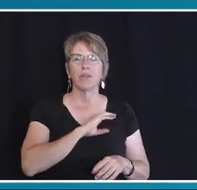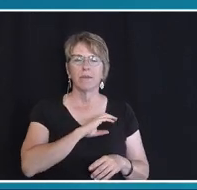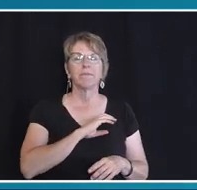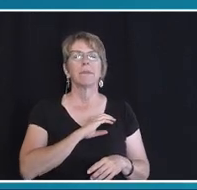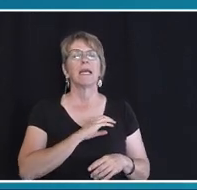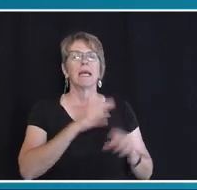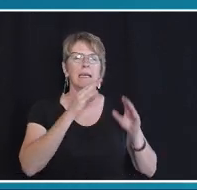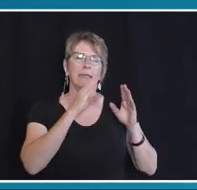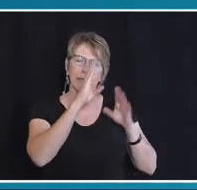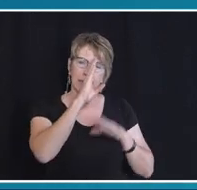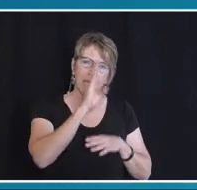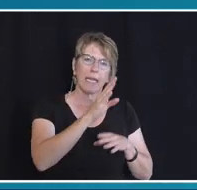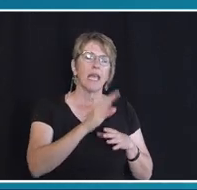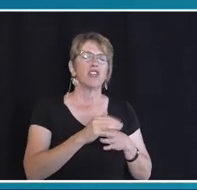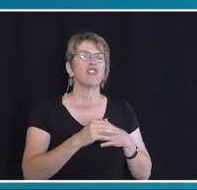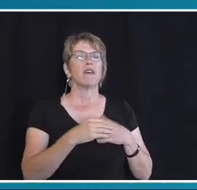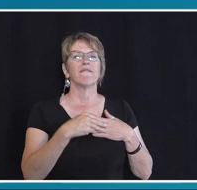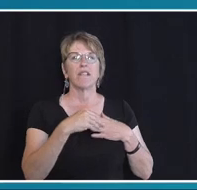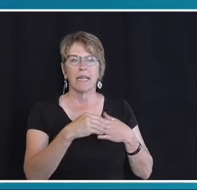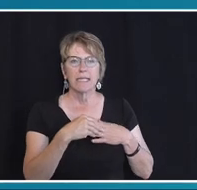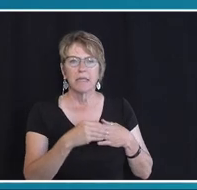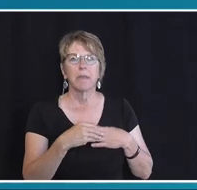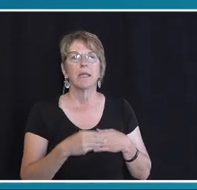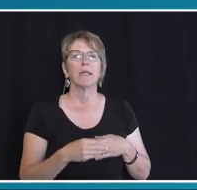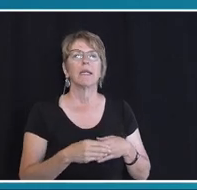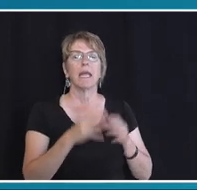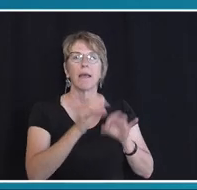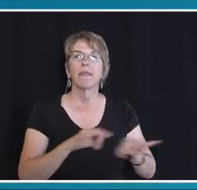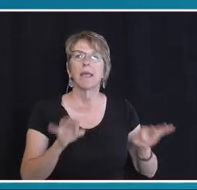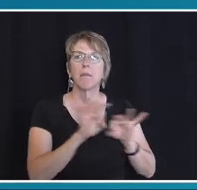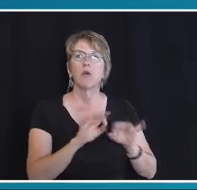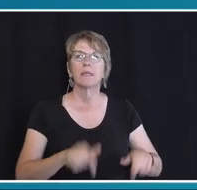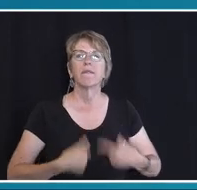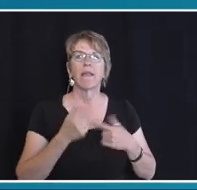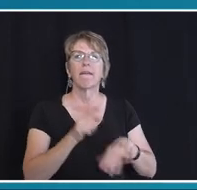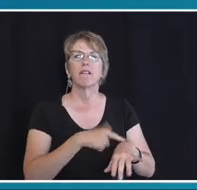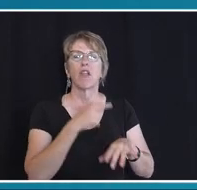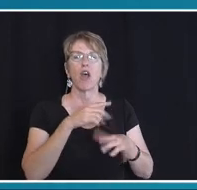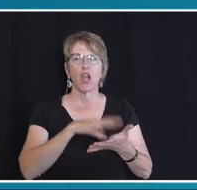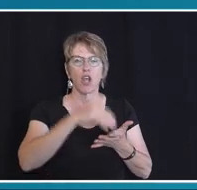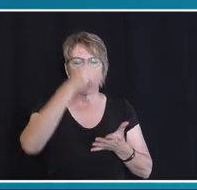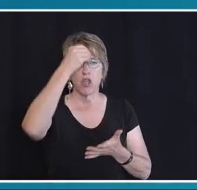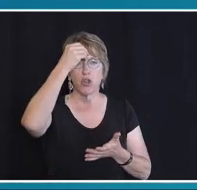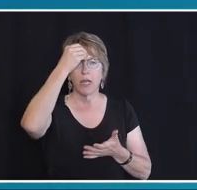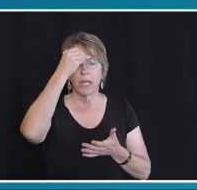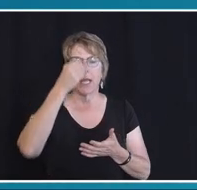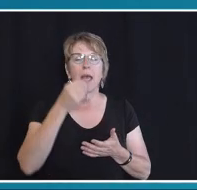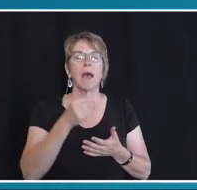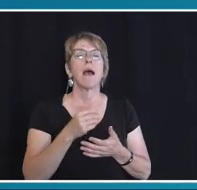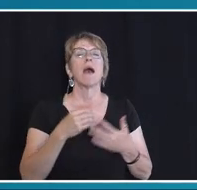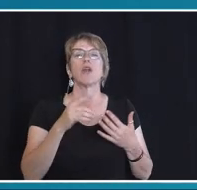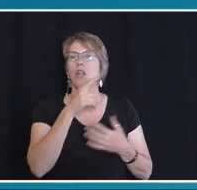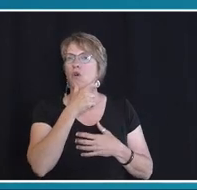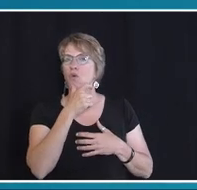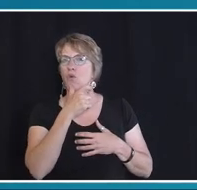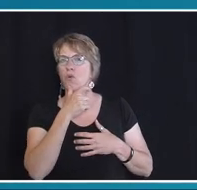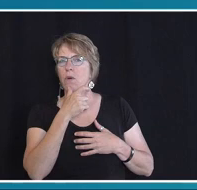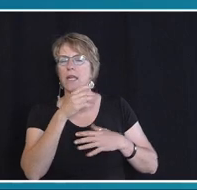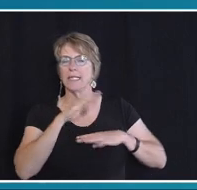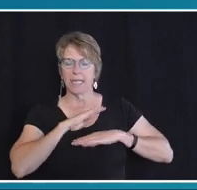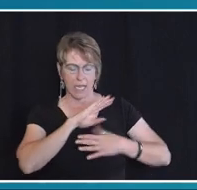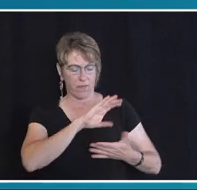flexibility, resourcefulness, mentorship, and a value of lifelong learning and fun. This year's honoree fulfills these characteristics and